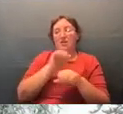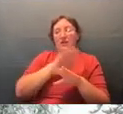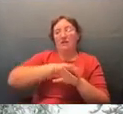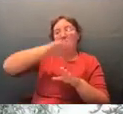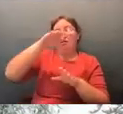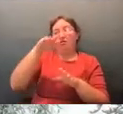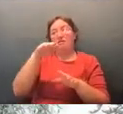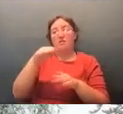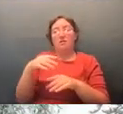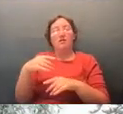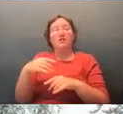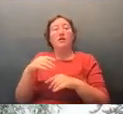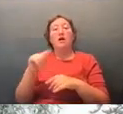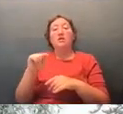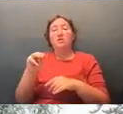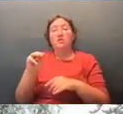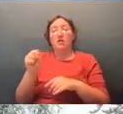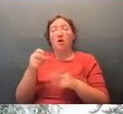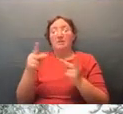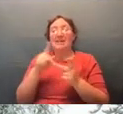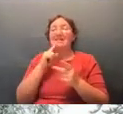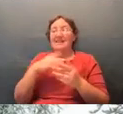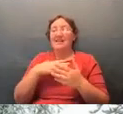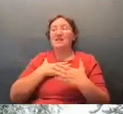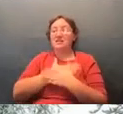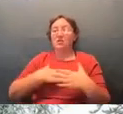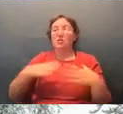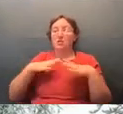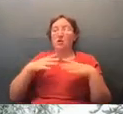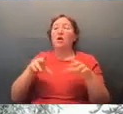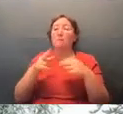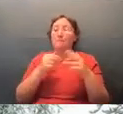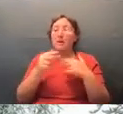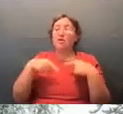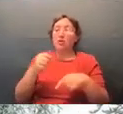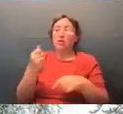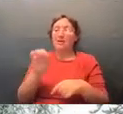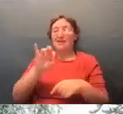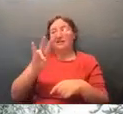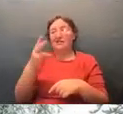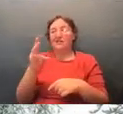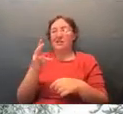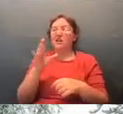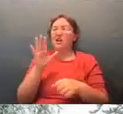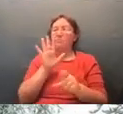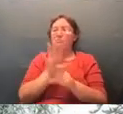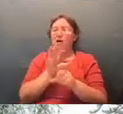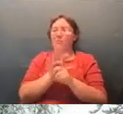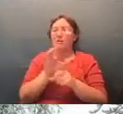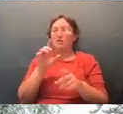Bishop. Tom's Place is a resort also built back in 1917. Interesting. People must have been coming out